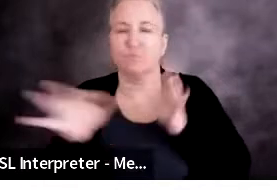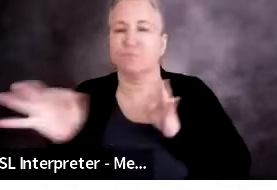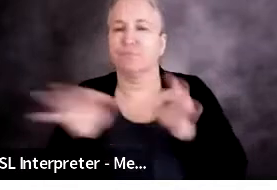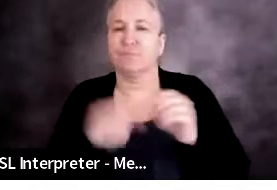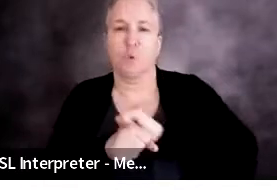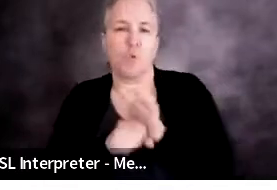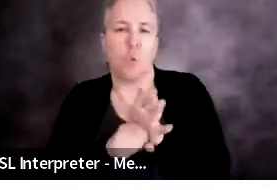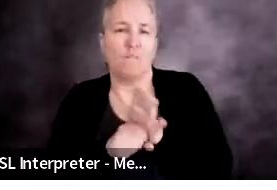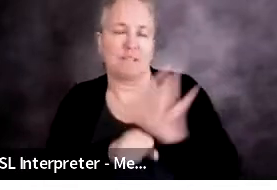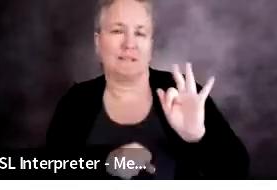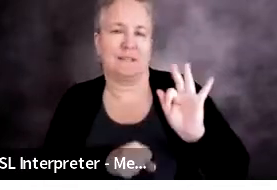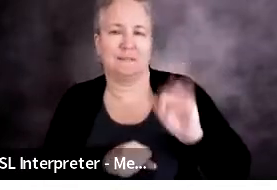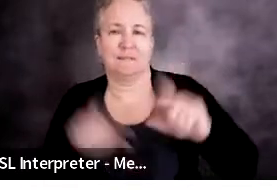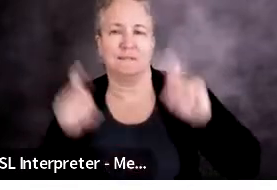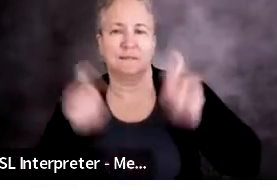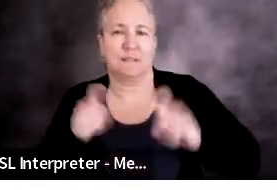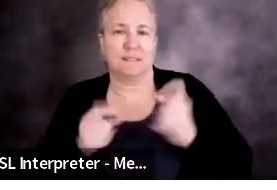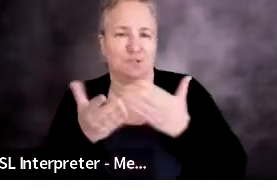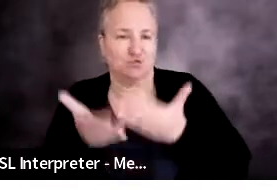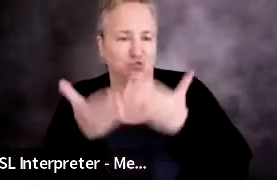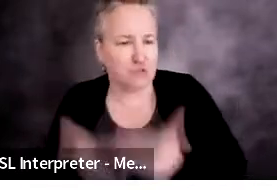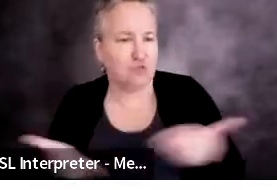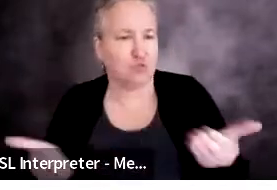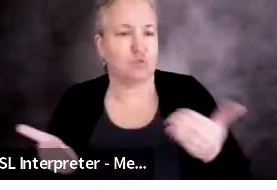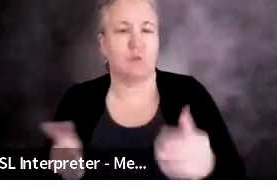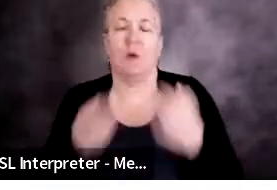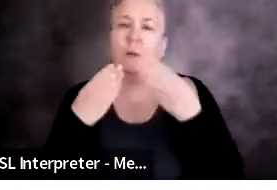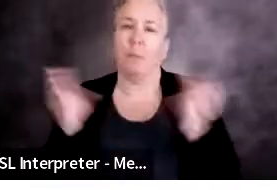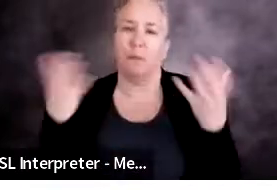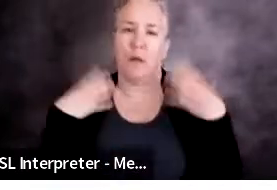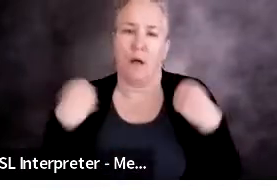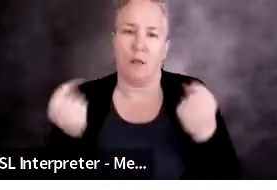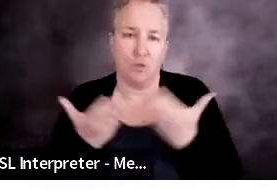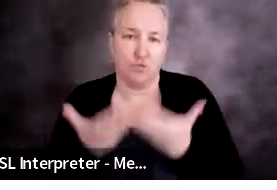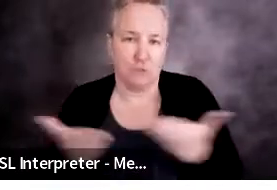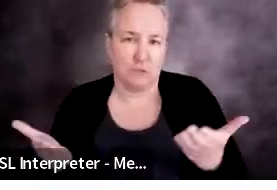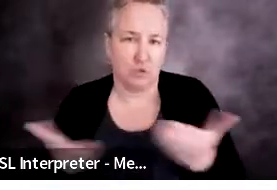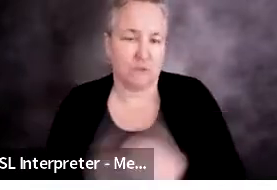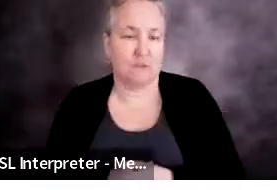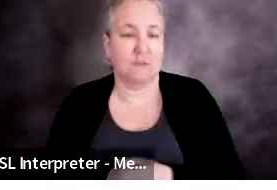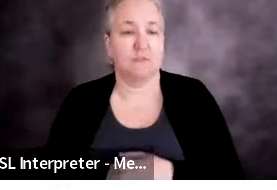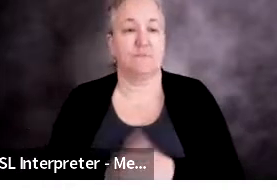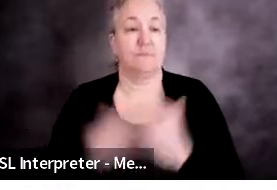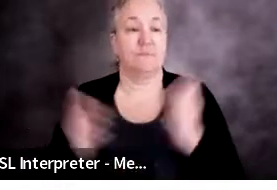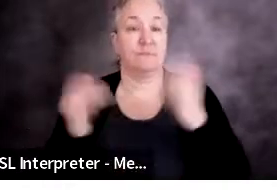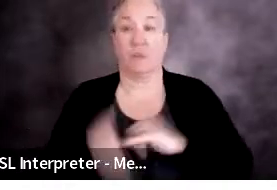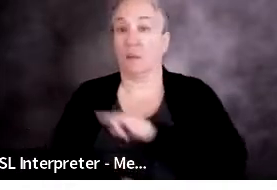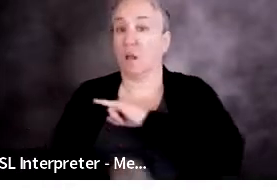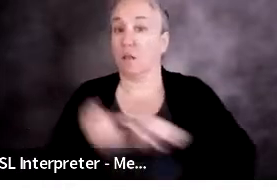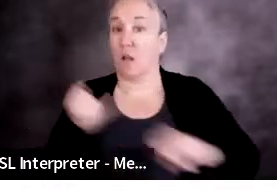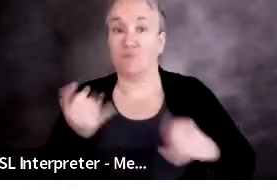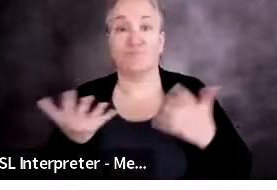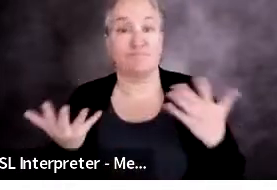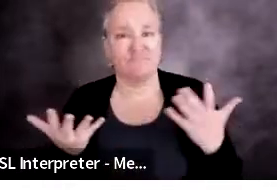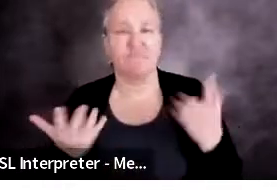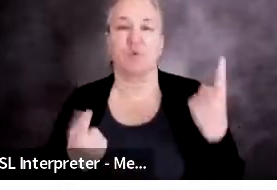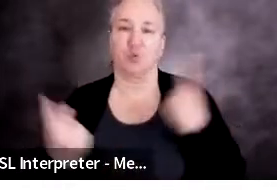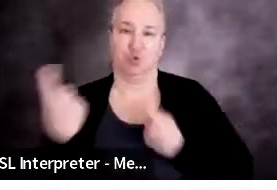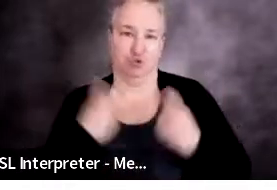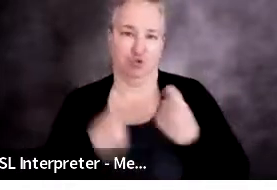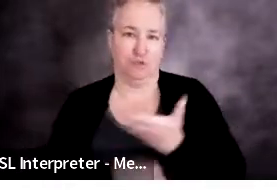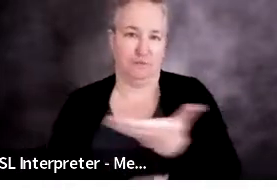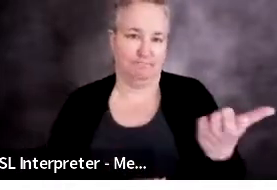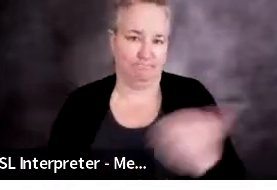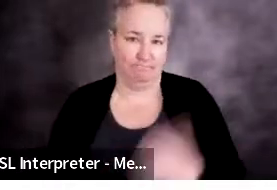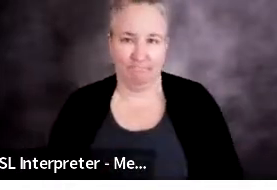COVID-19 testing resources and some public health resources, and end with questions.